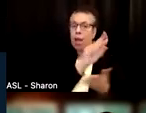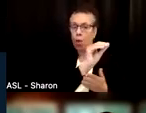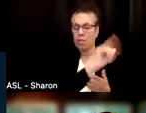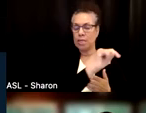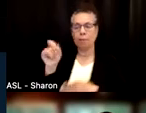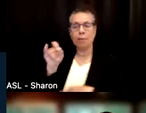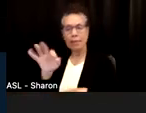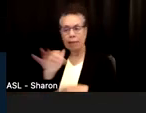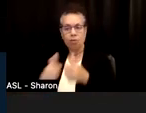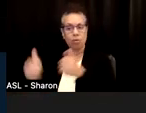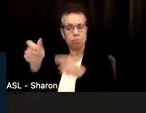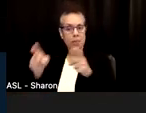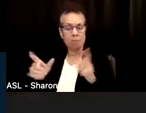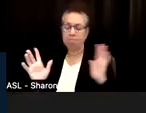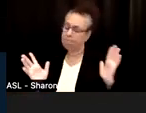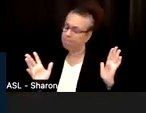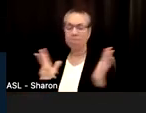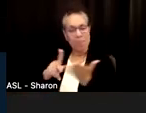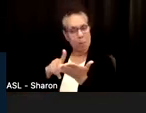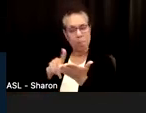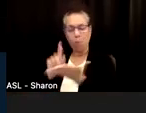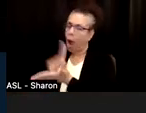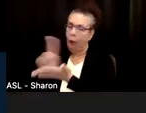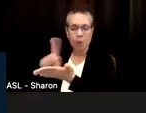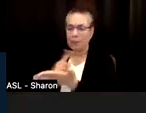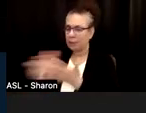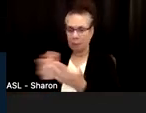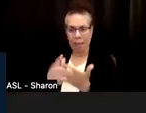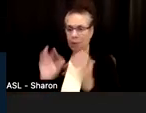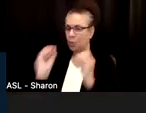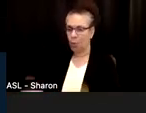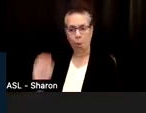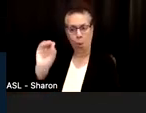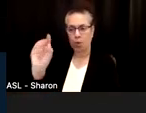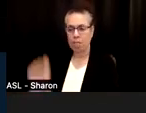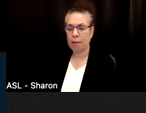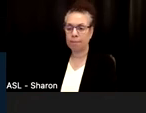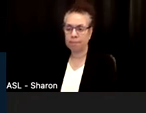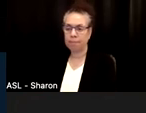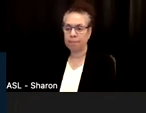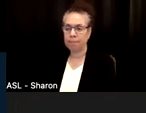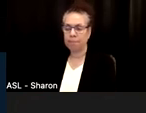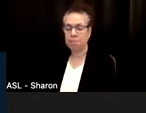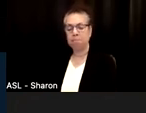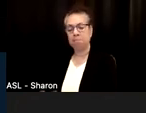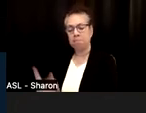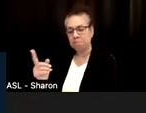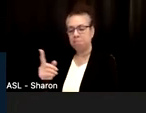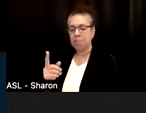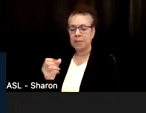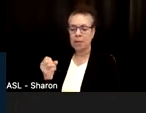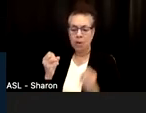Thanks, Scott. Cindy, did you want to add something from state law? No, it's very similar under state law. There are a number of exceptions